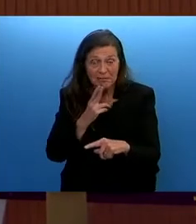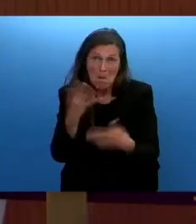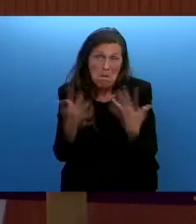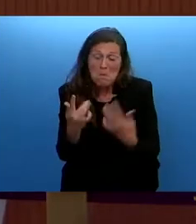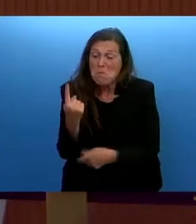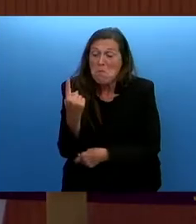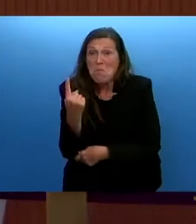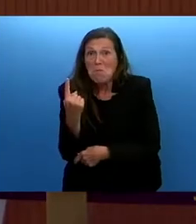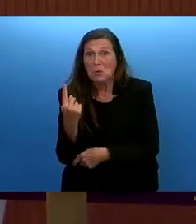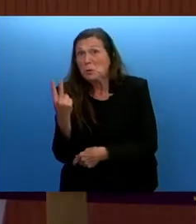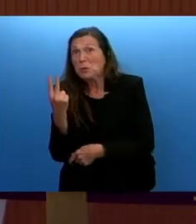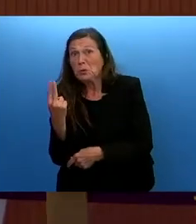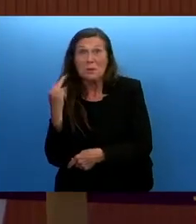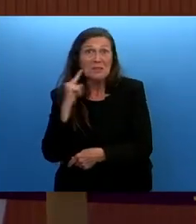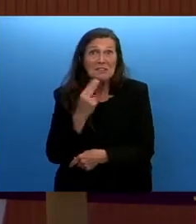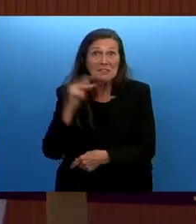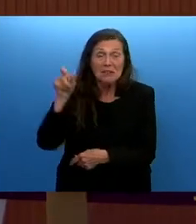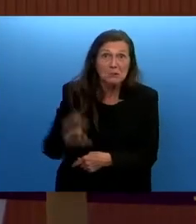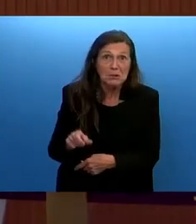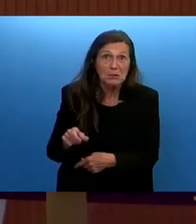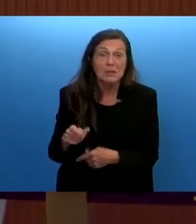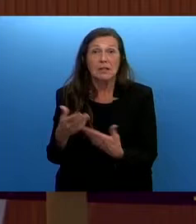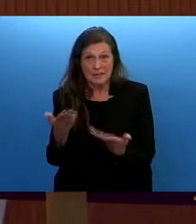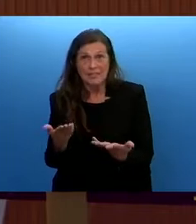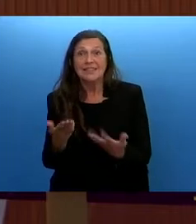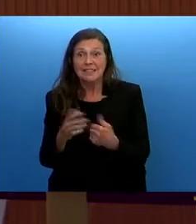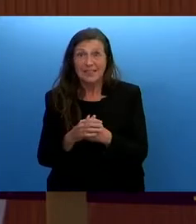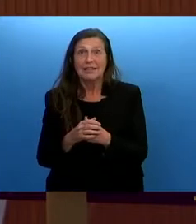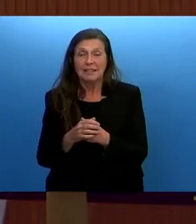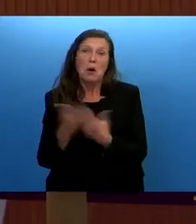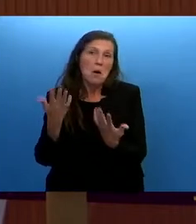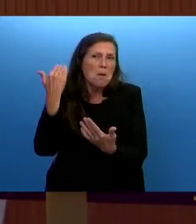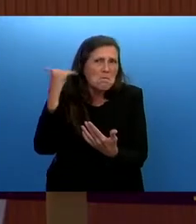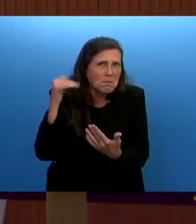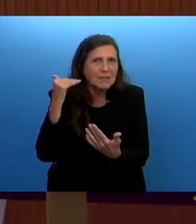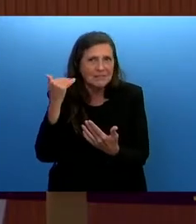two deaf participants or participants who were hard of hearing.